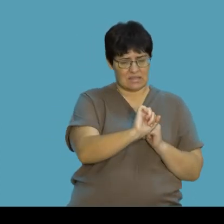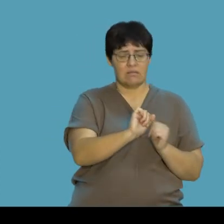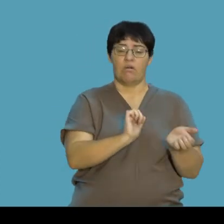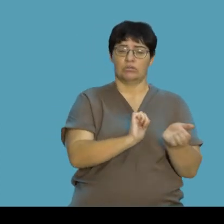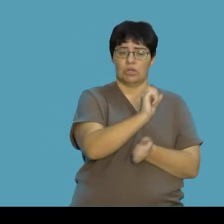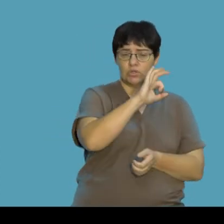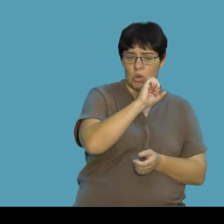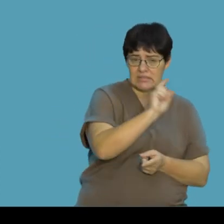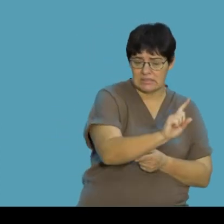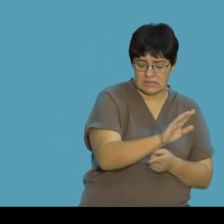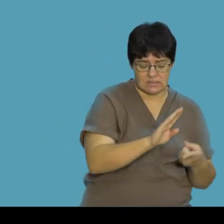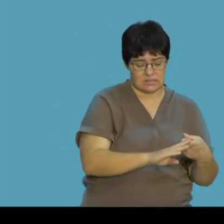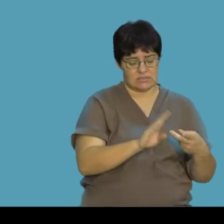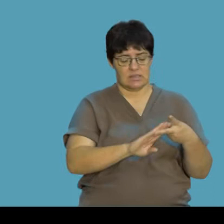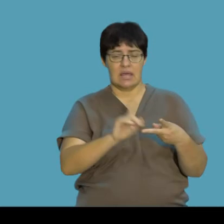solid, okay,